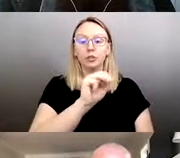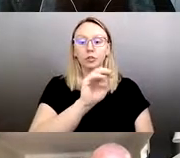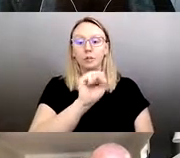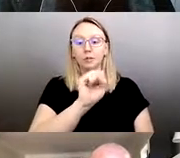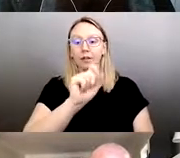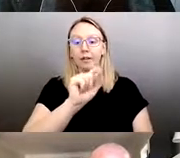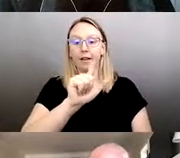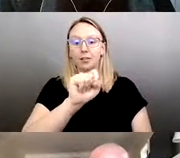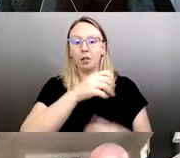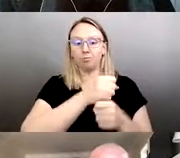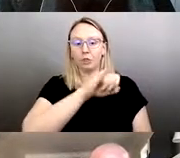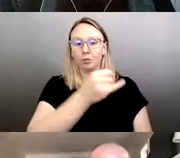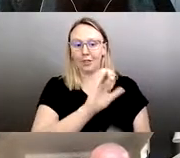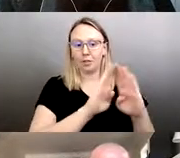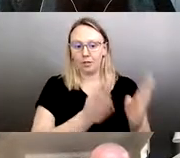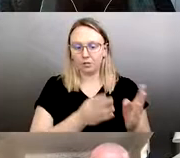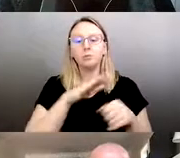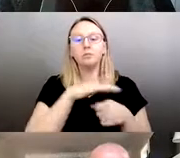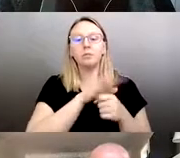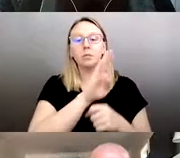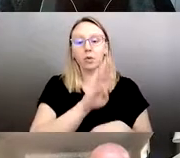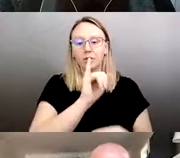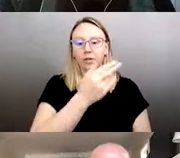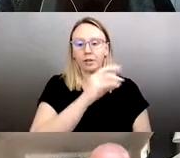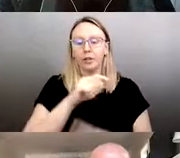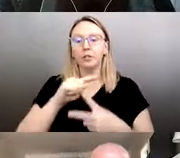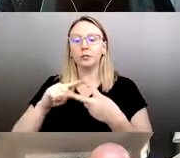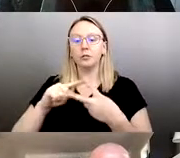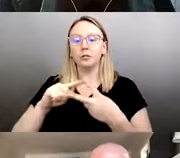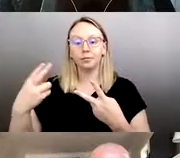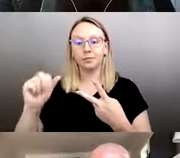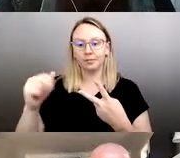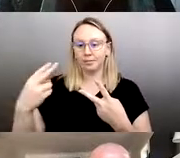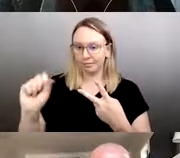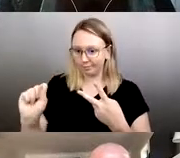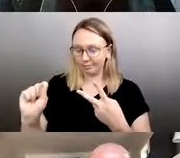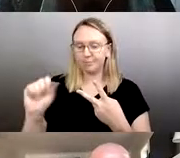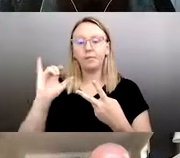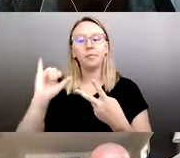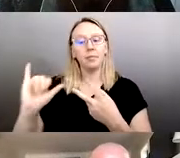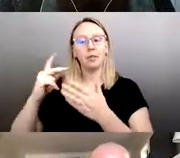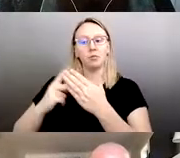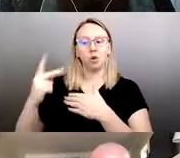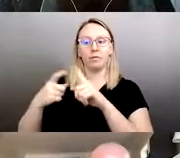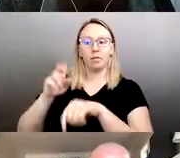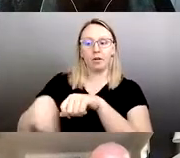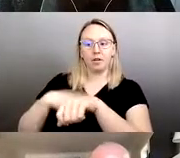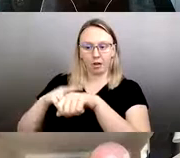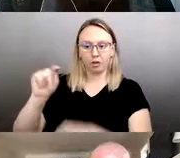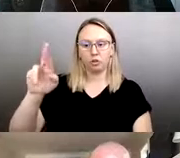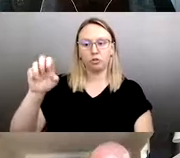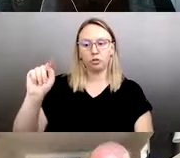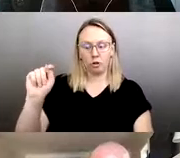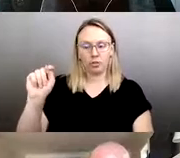in Boise, Idaho, the Historic Artist Homes and Studios Program, which is a program of the National Trust for Historic